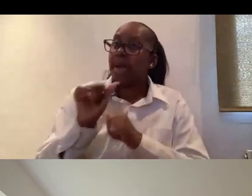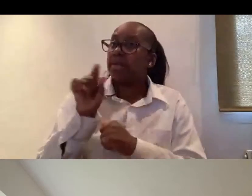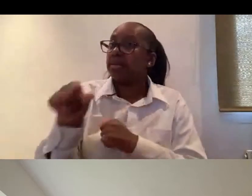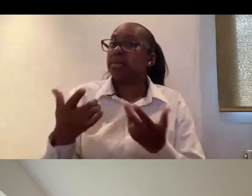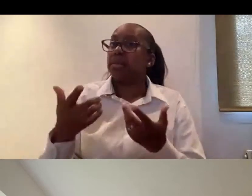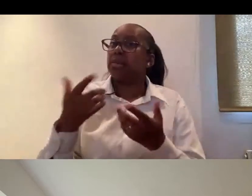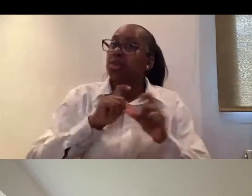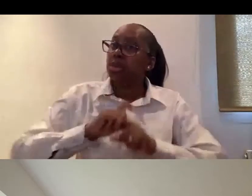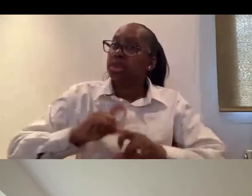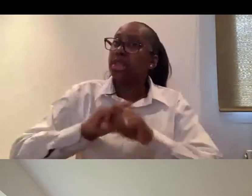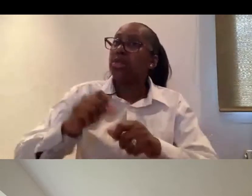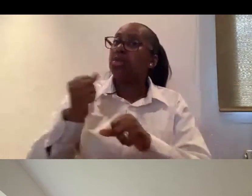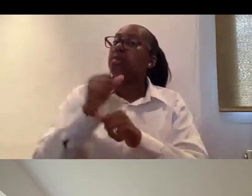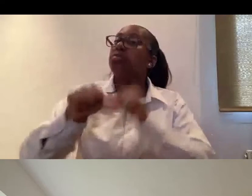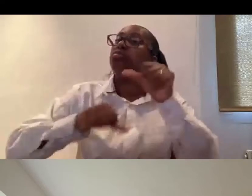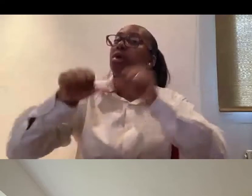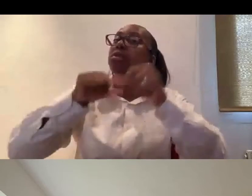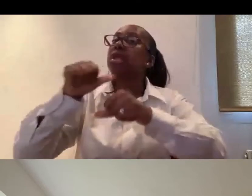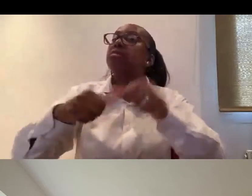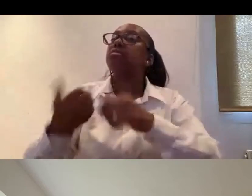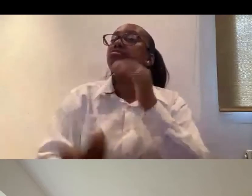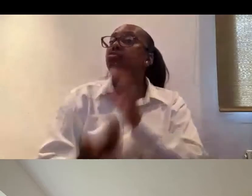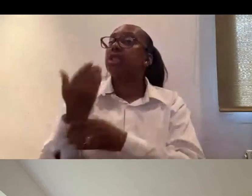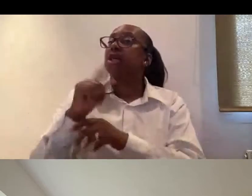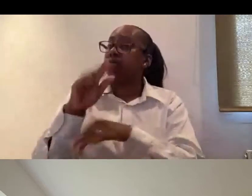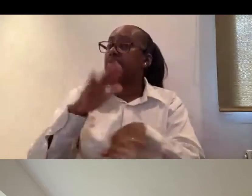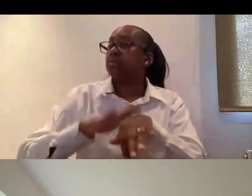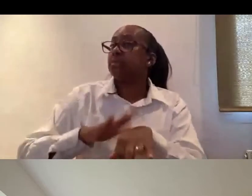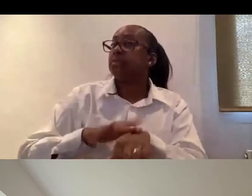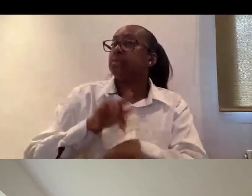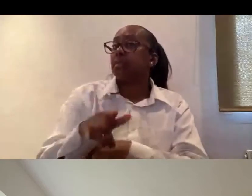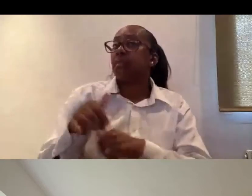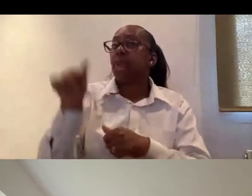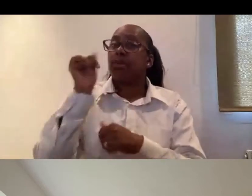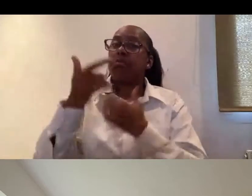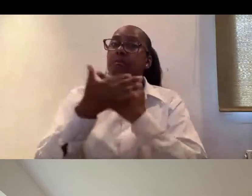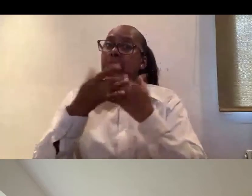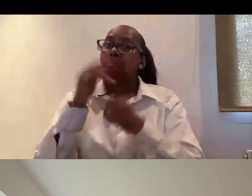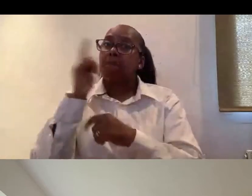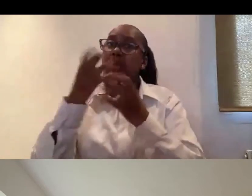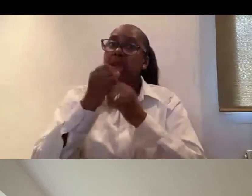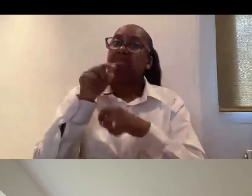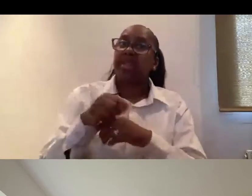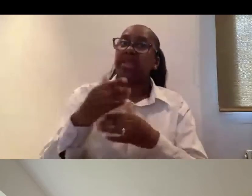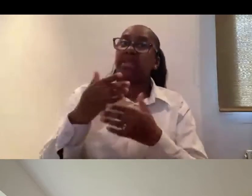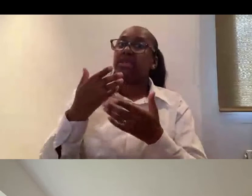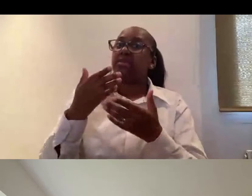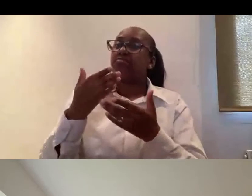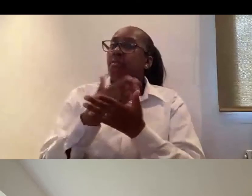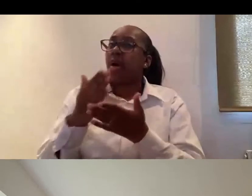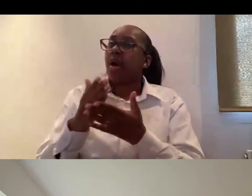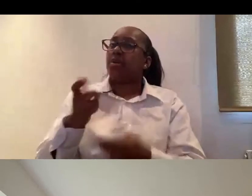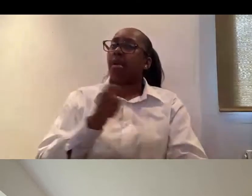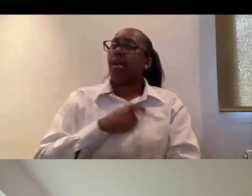you continue to make progress and recover fully in time. But I know that for many people who have this, part of the anxiety is,